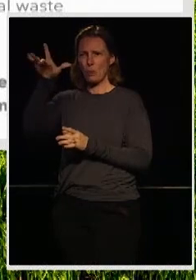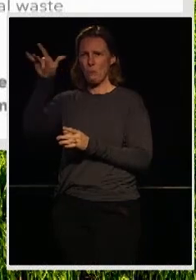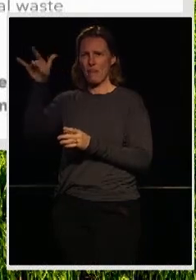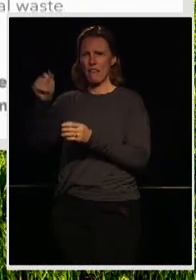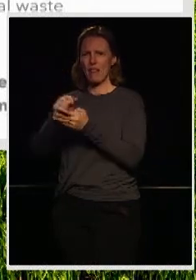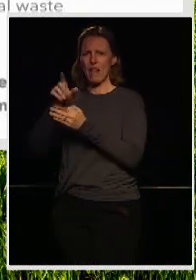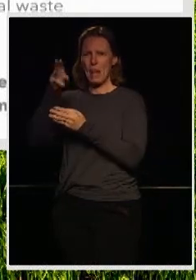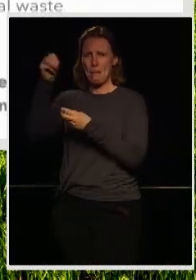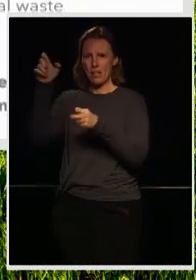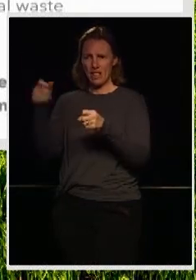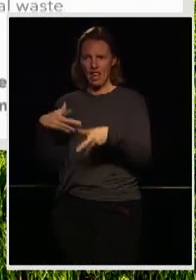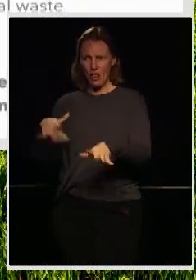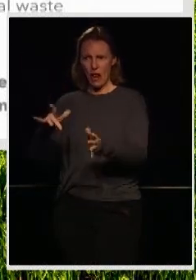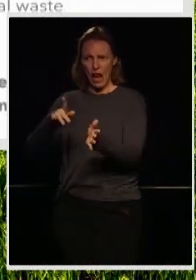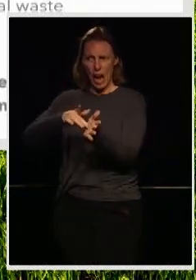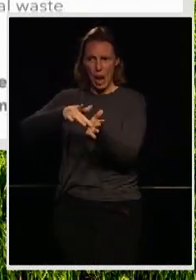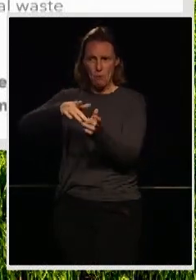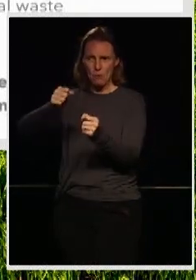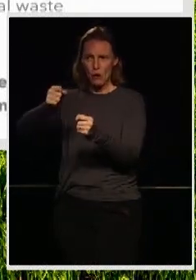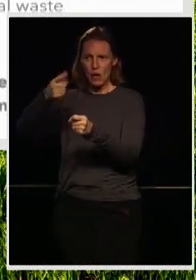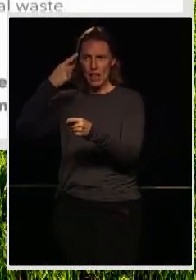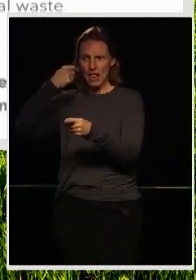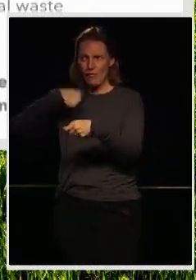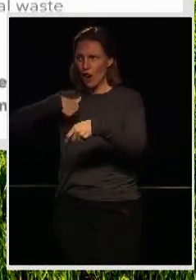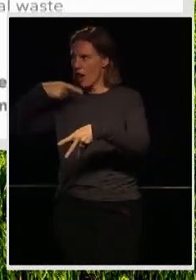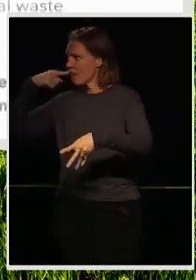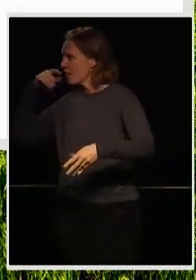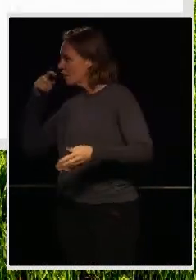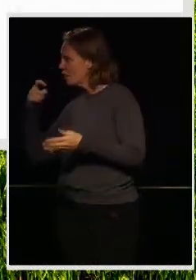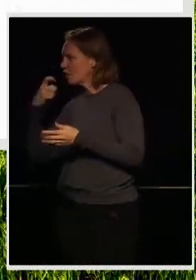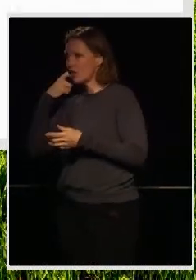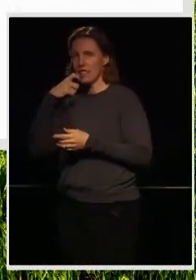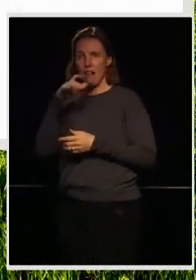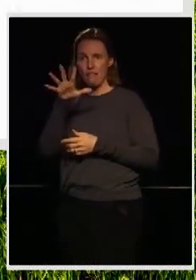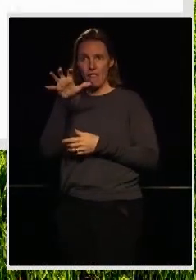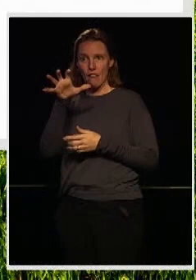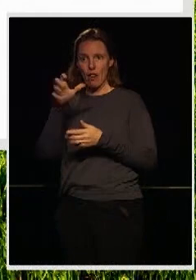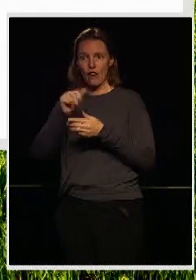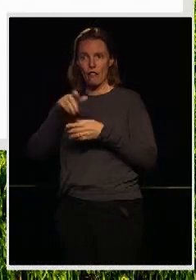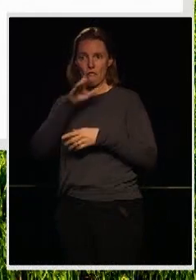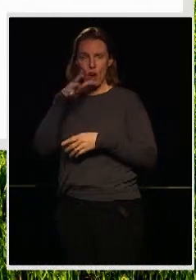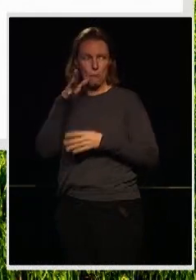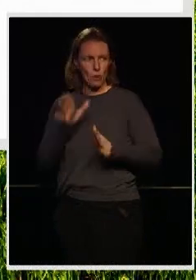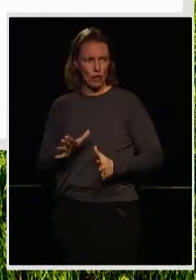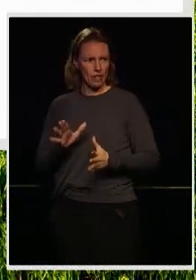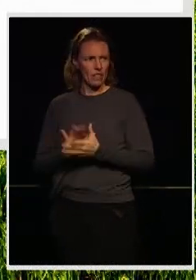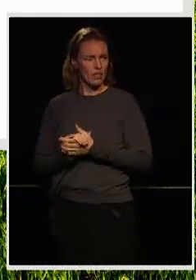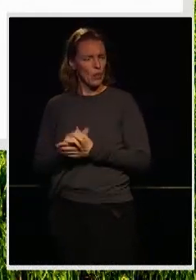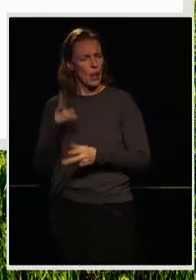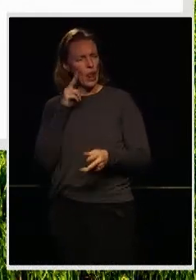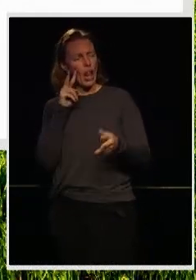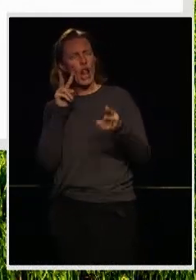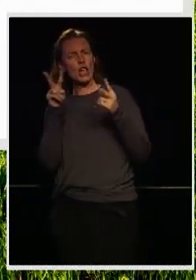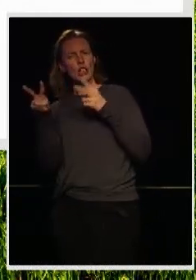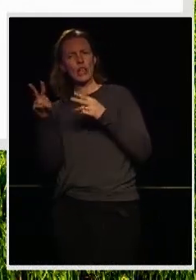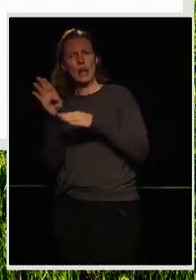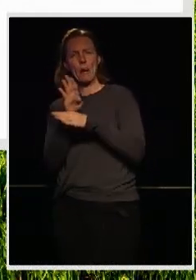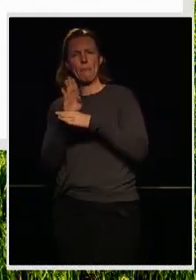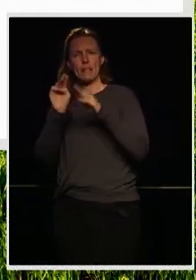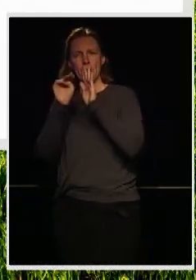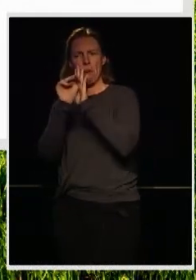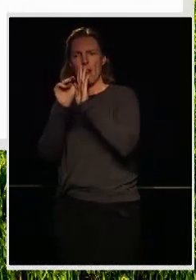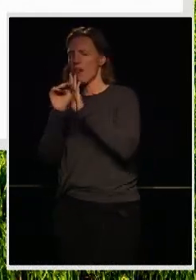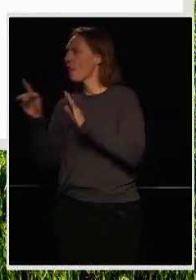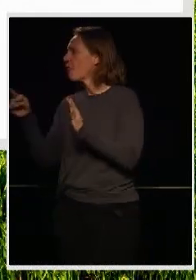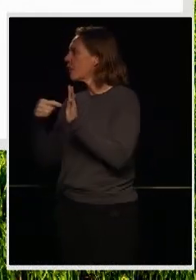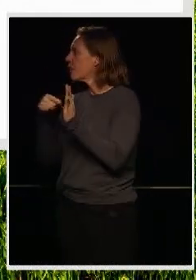million opportunity, and that's just with 500 farmers. Okay, so let's take a look at our business model.